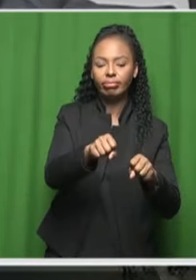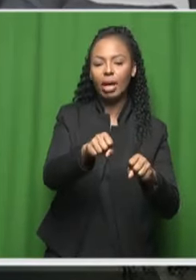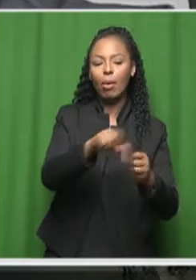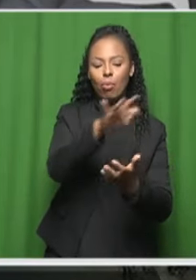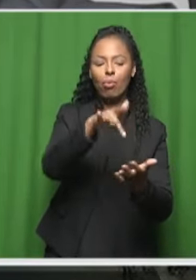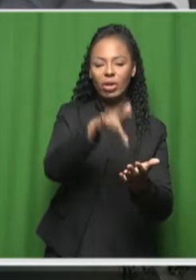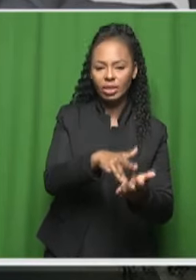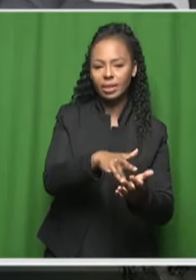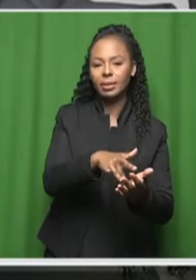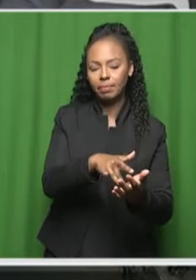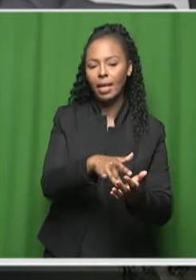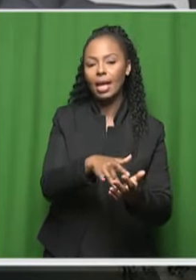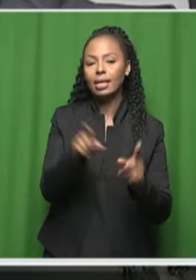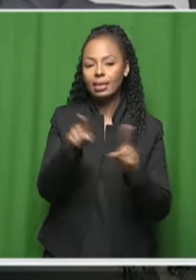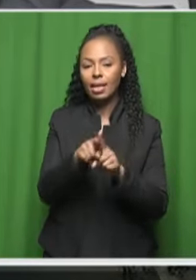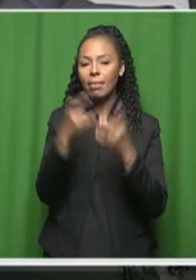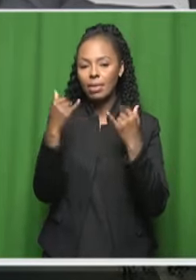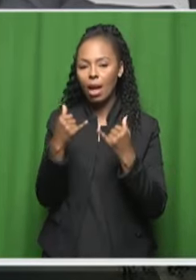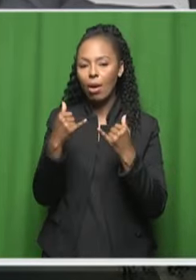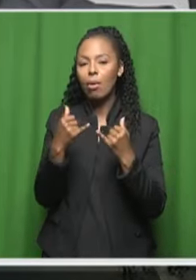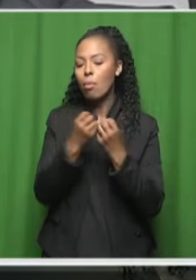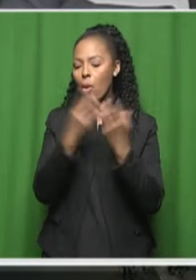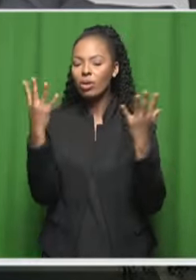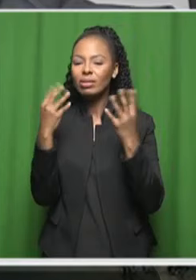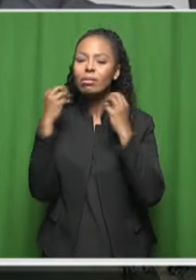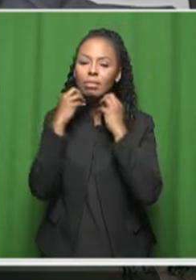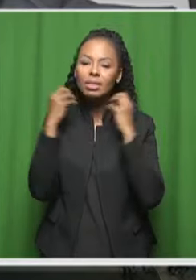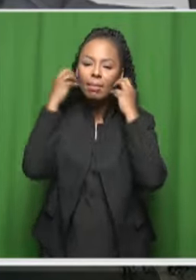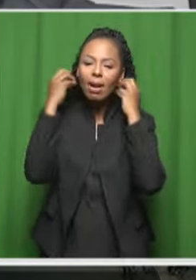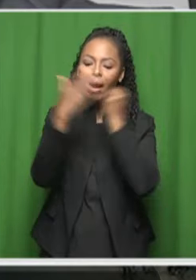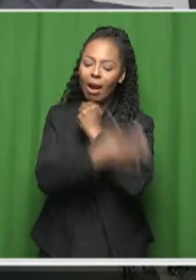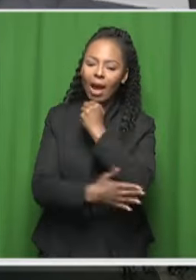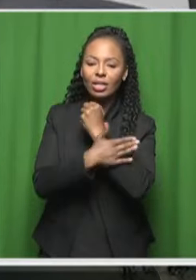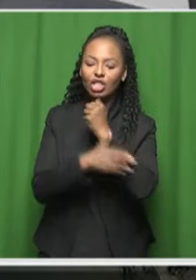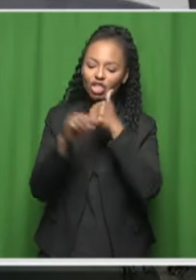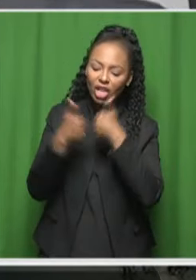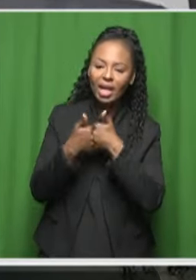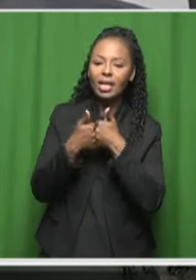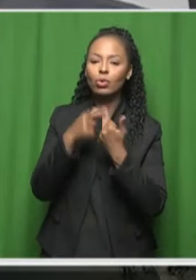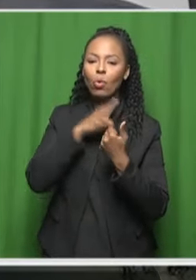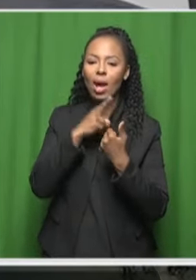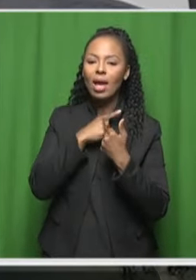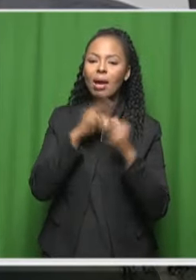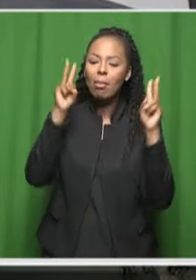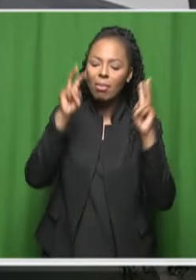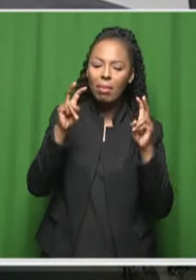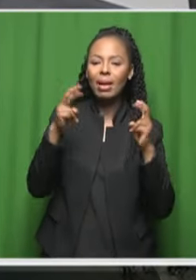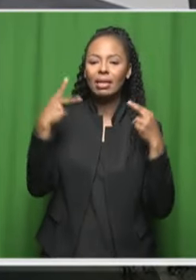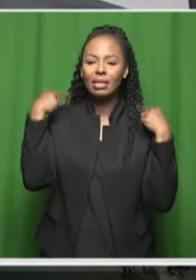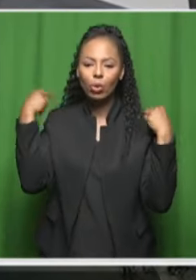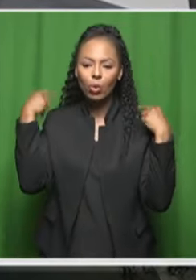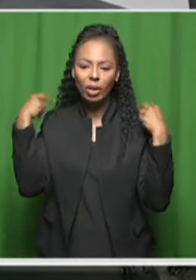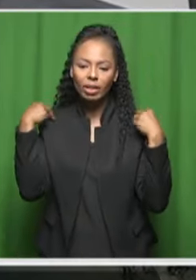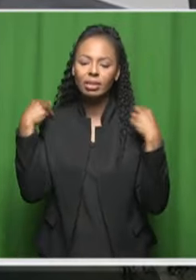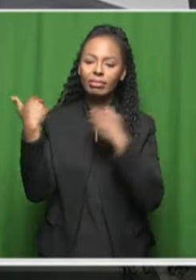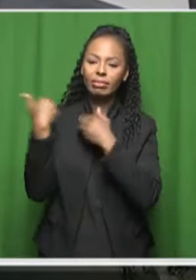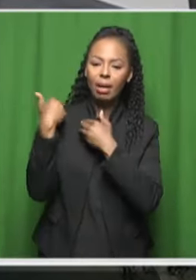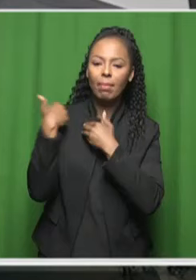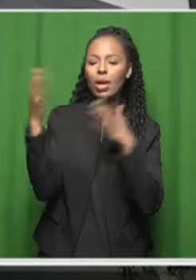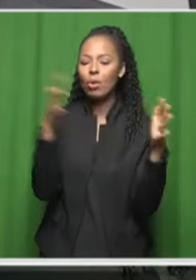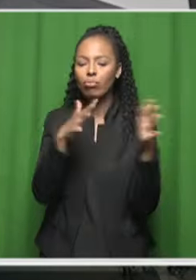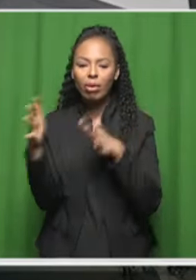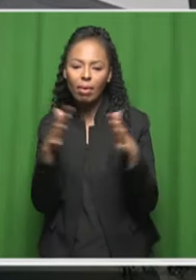And Mozambique also grappling with a myriad of other challenges. There's the insecurity in the north. There's the economic issues. There are climate